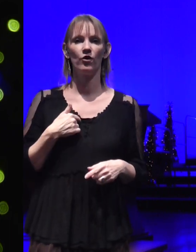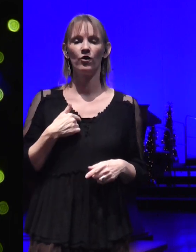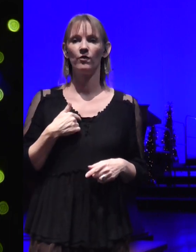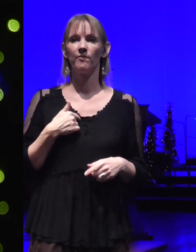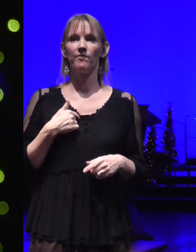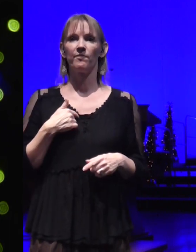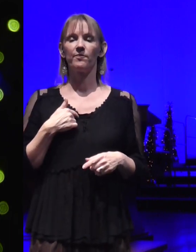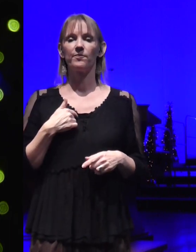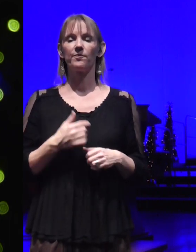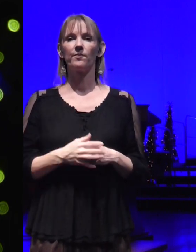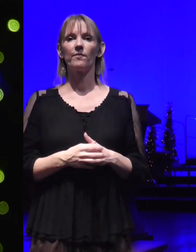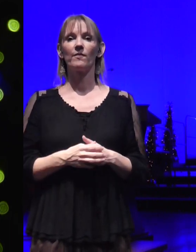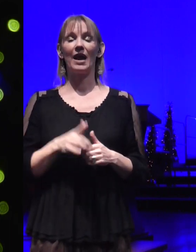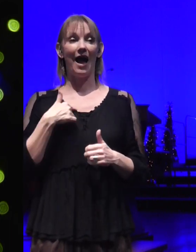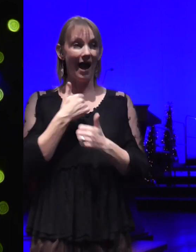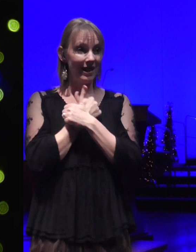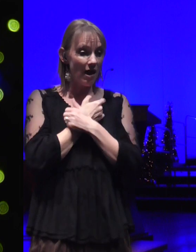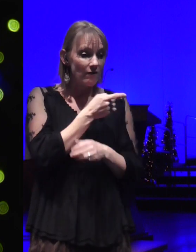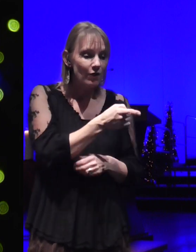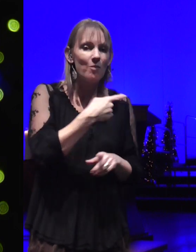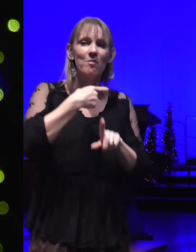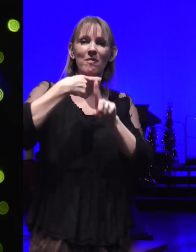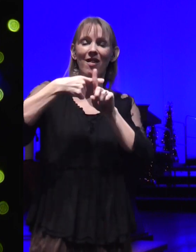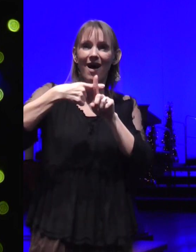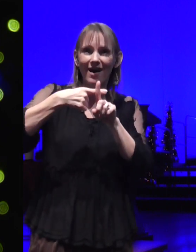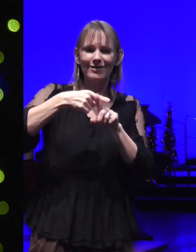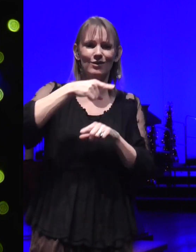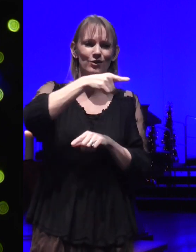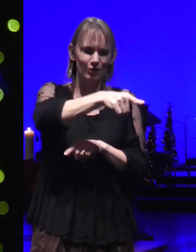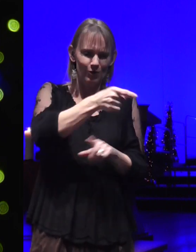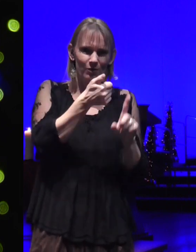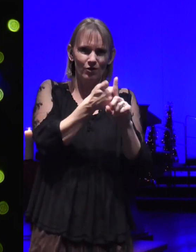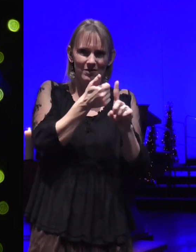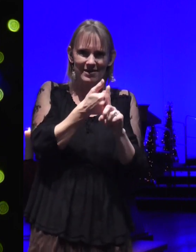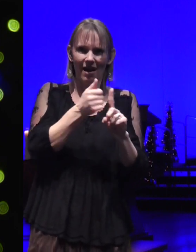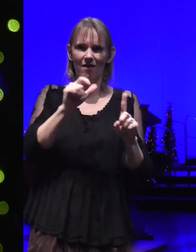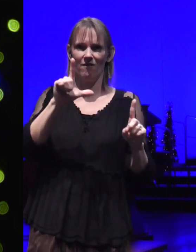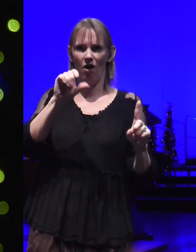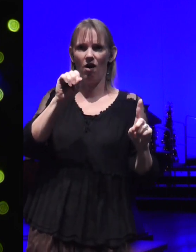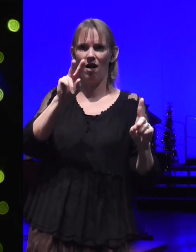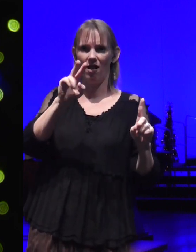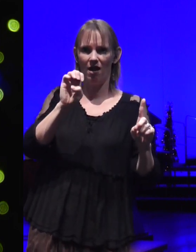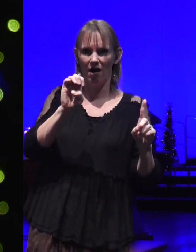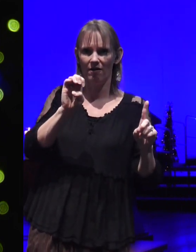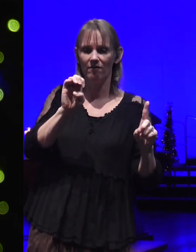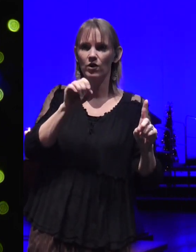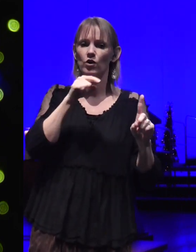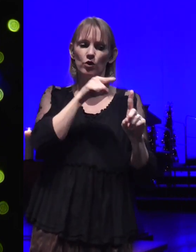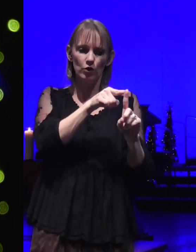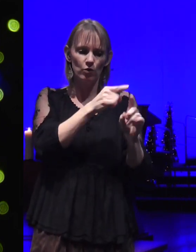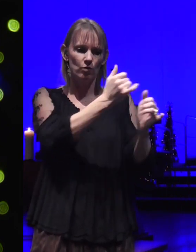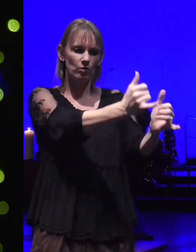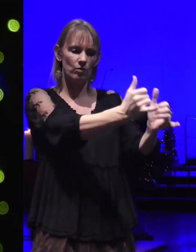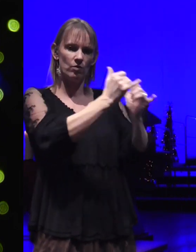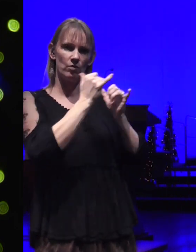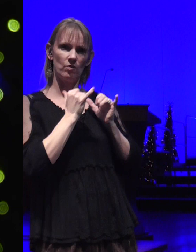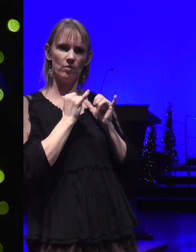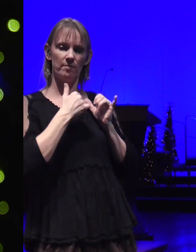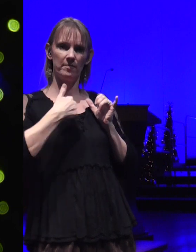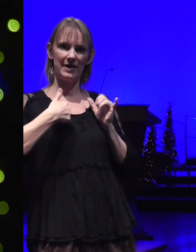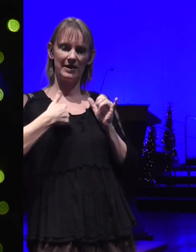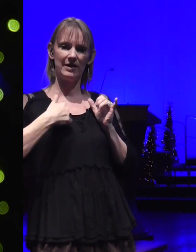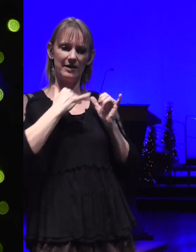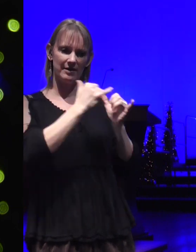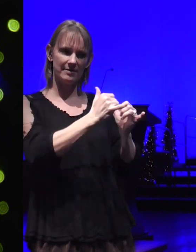Not only do I love you, you are love. You are that which I am.